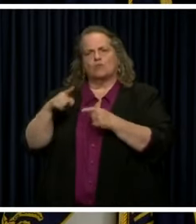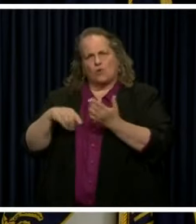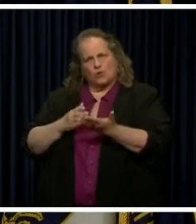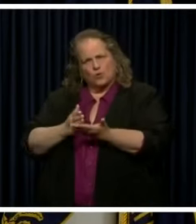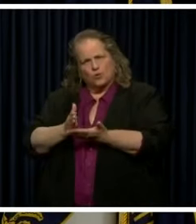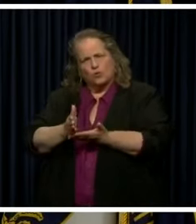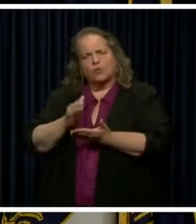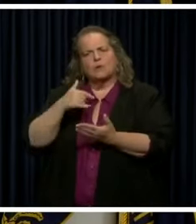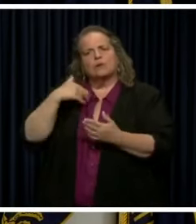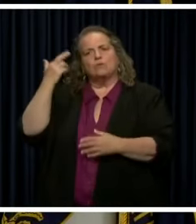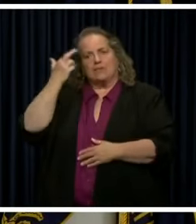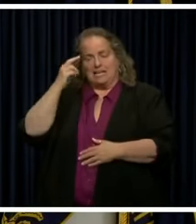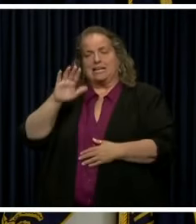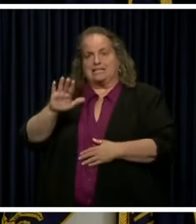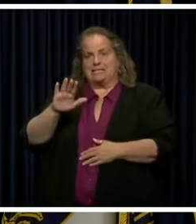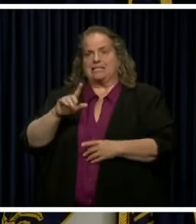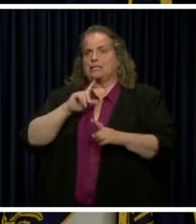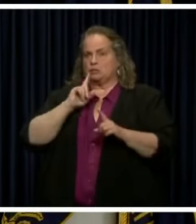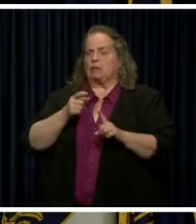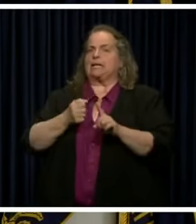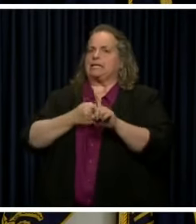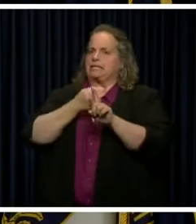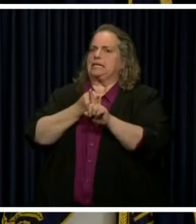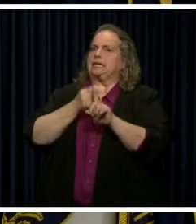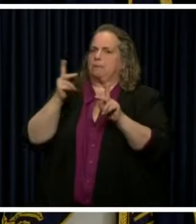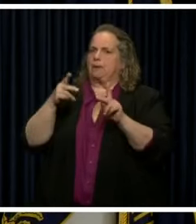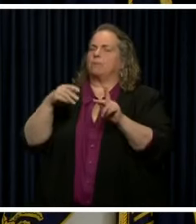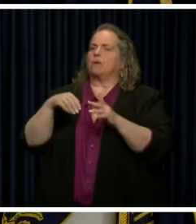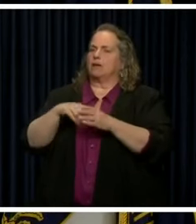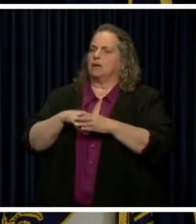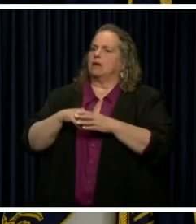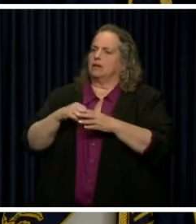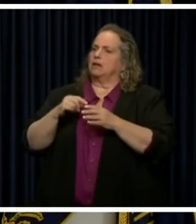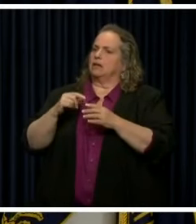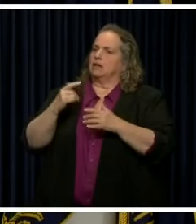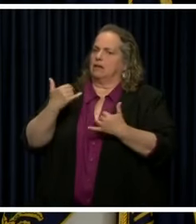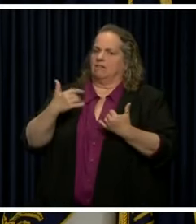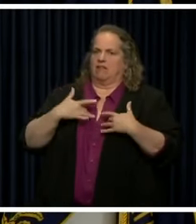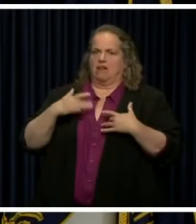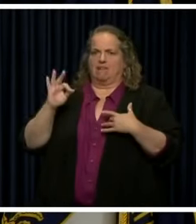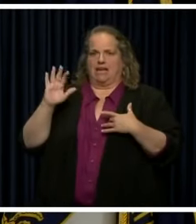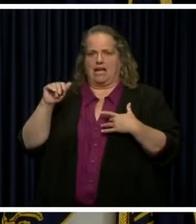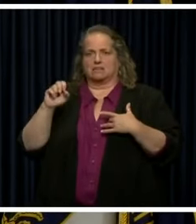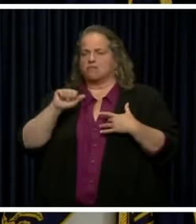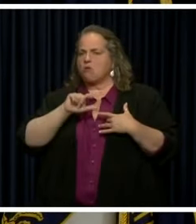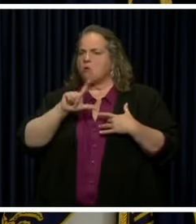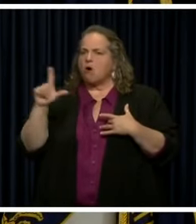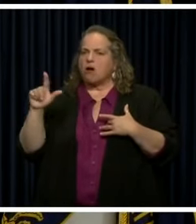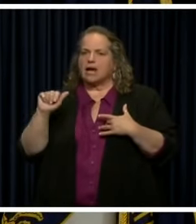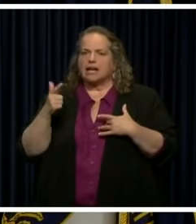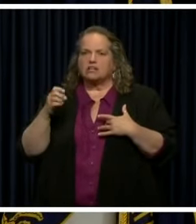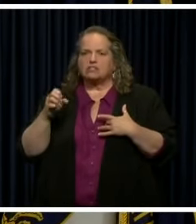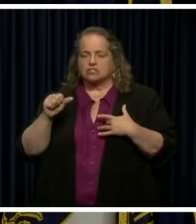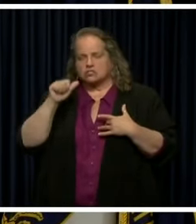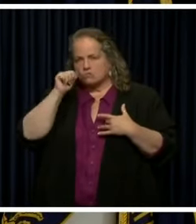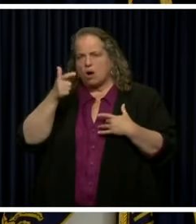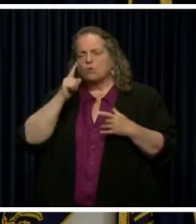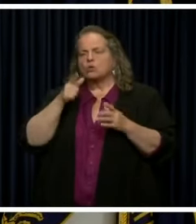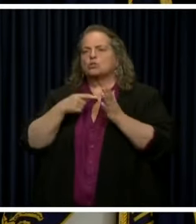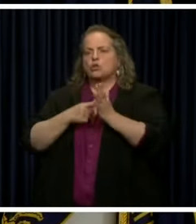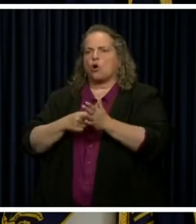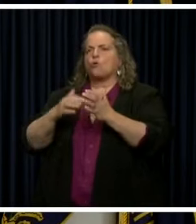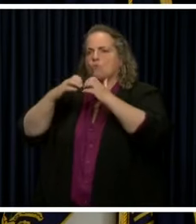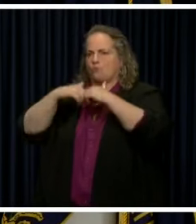that we realize that this is really hitting people in terms of cases of all ages. Tomorrow I'm going to show the breakdown, which is on the